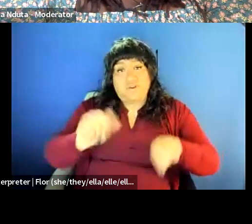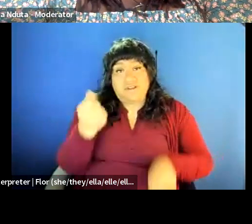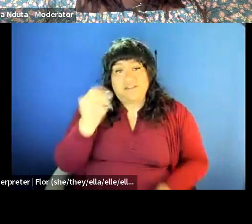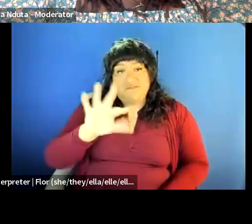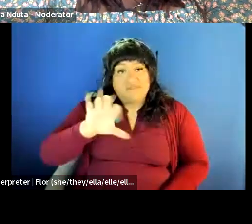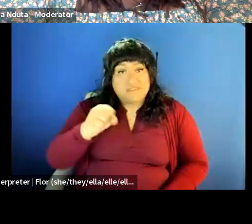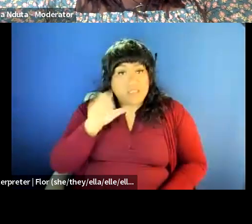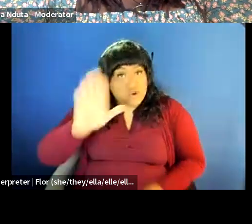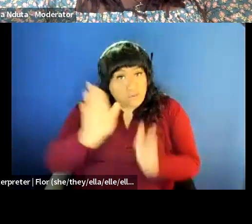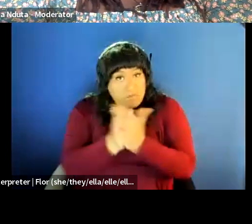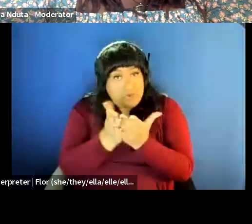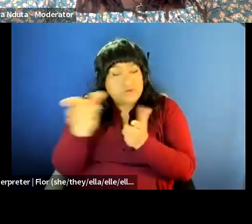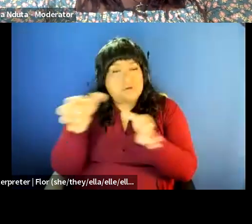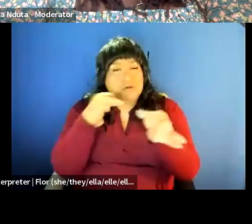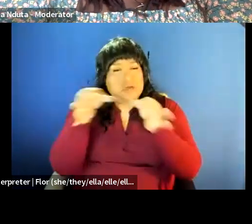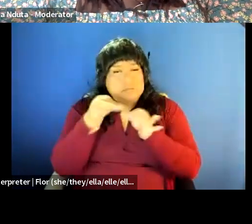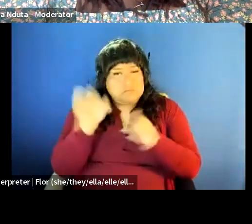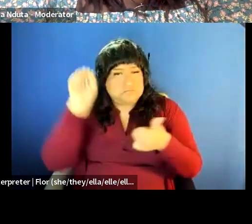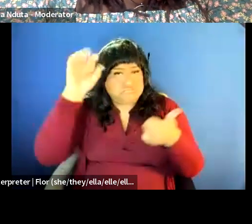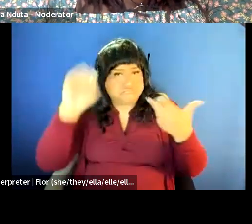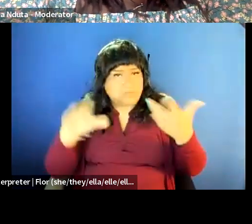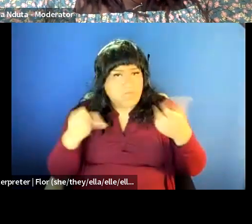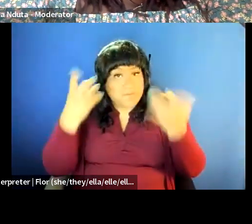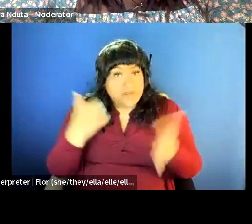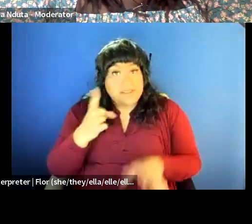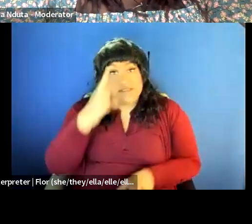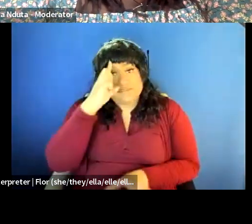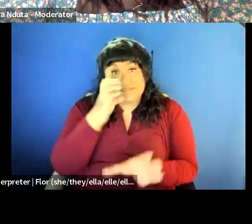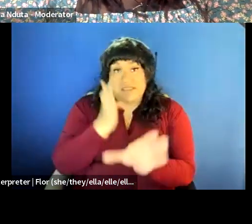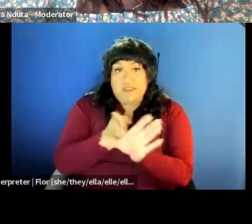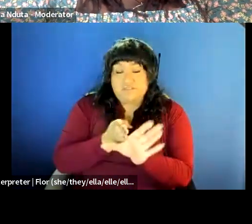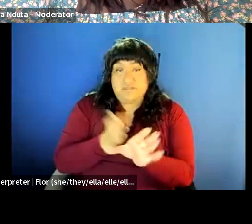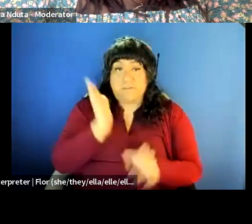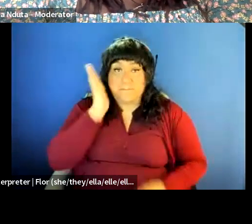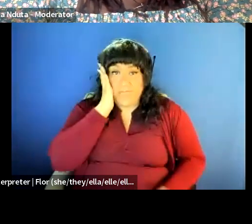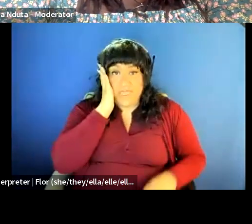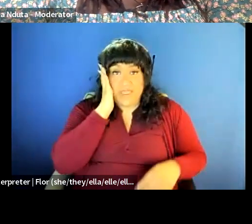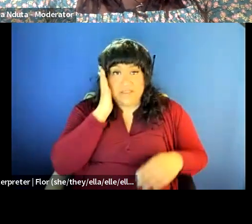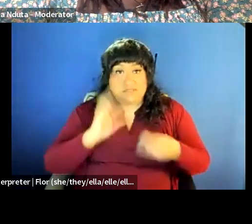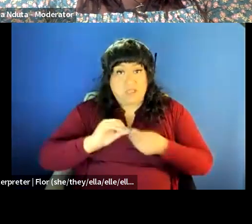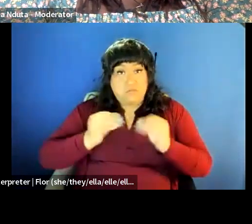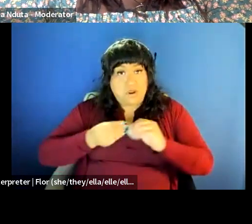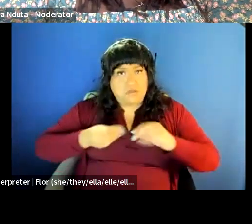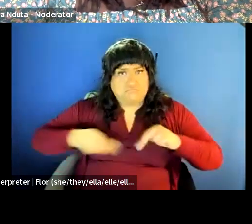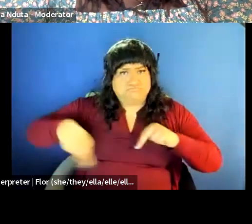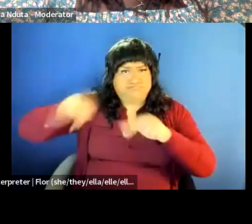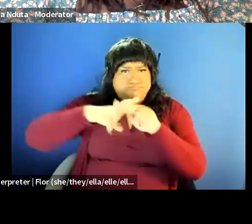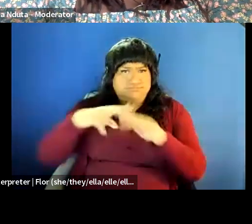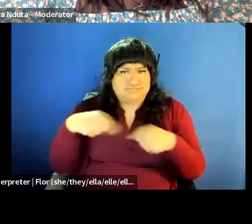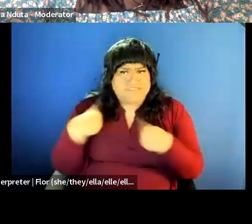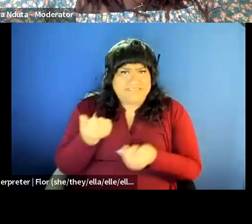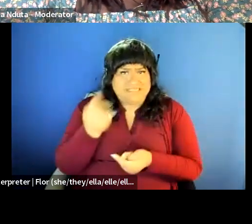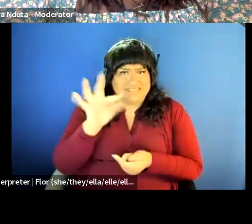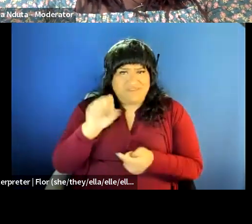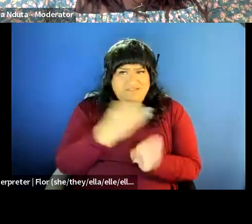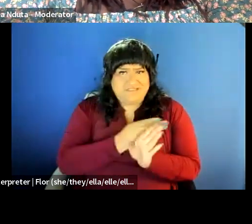how the number of psychiatric beds have arguably considerably increased since this period. So why